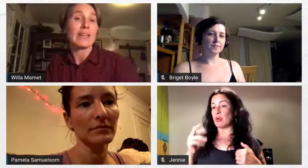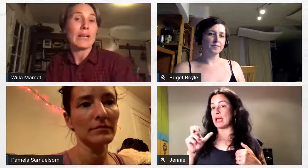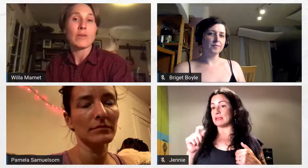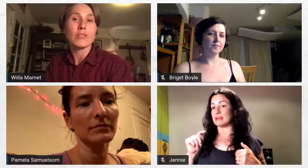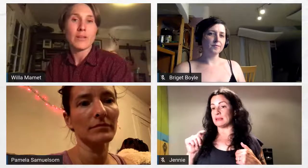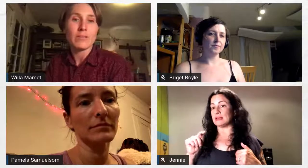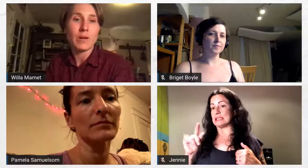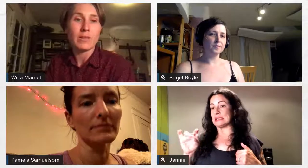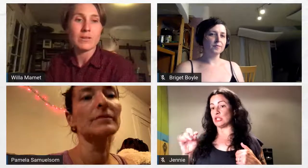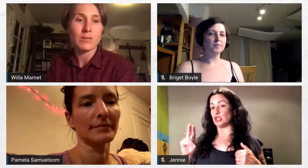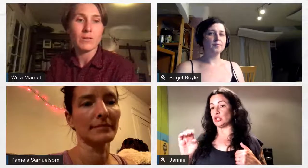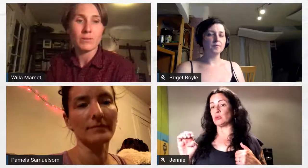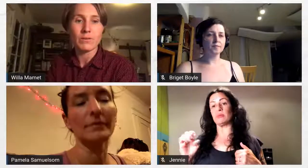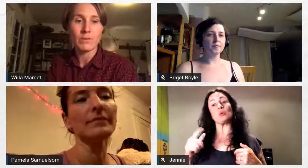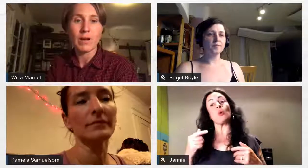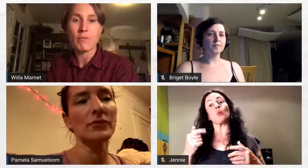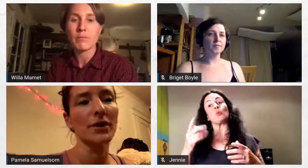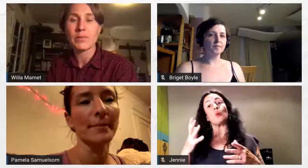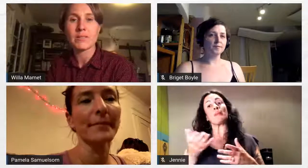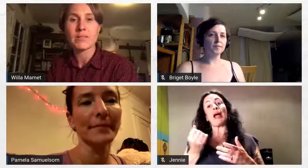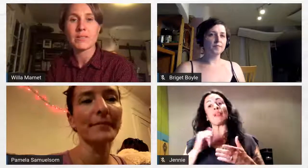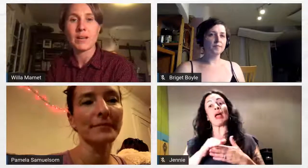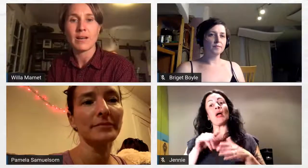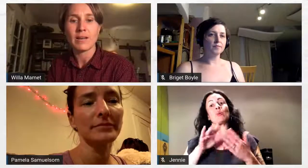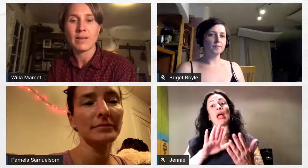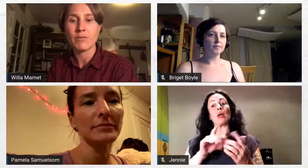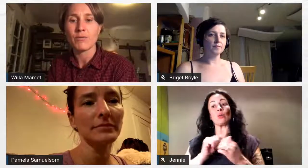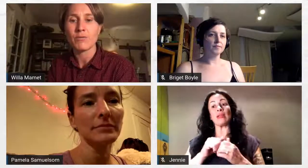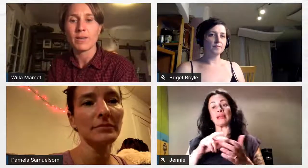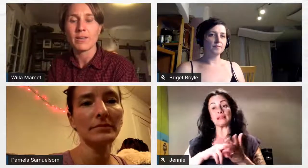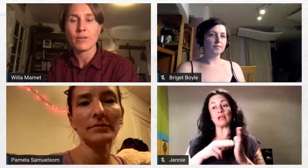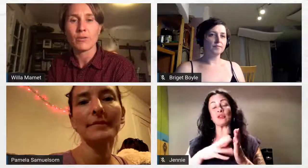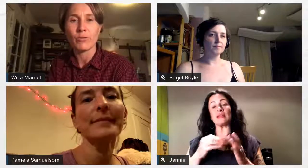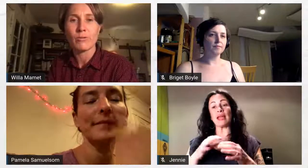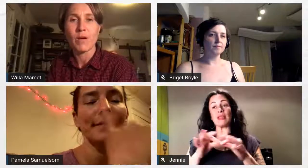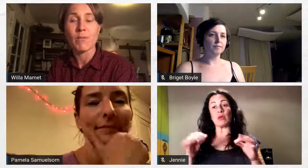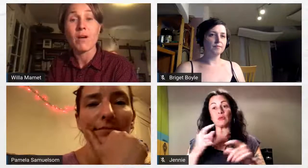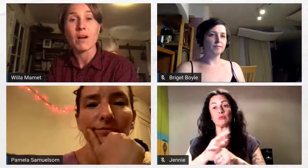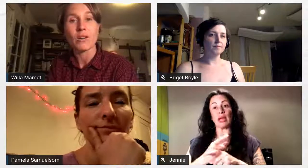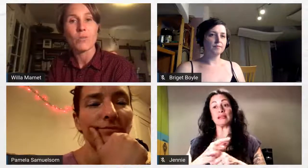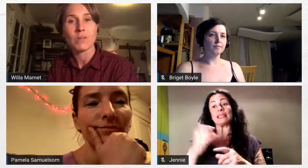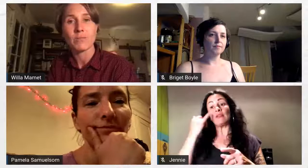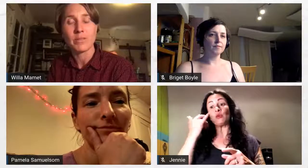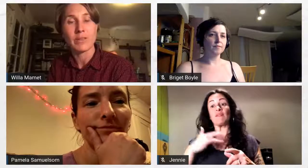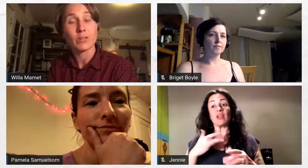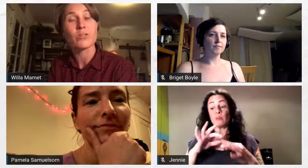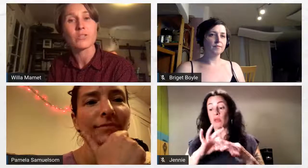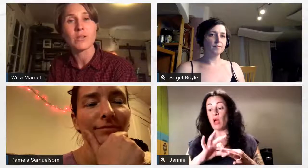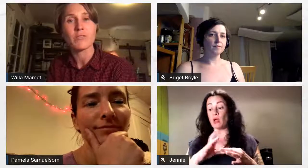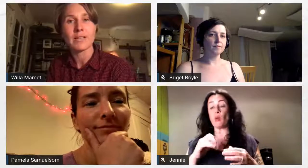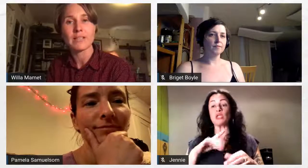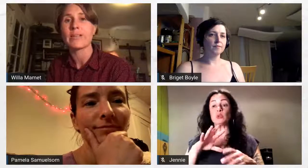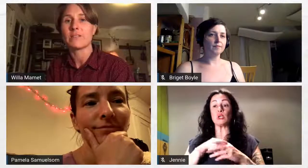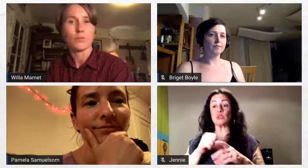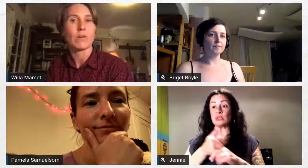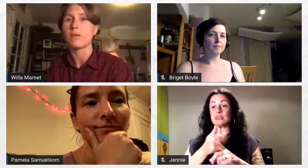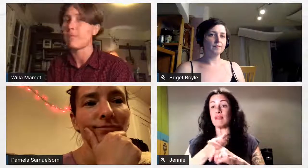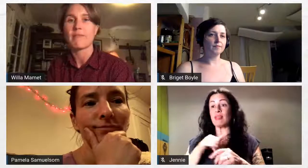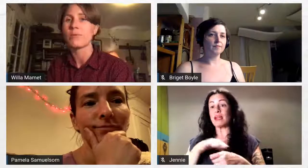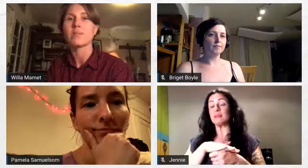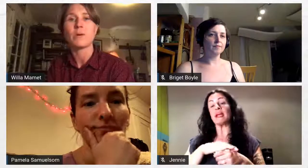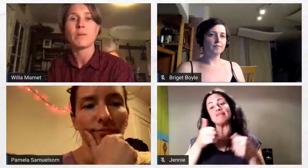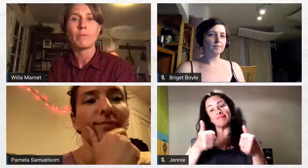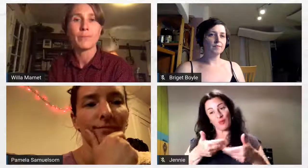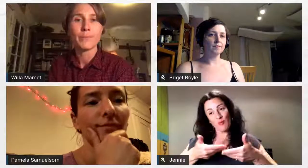intention and in language as well. So please, if you feel that you belong or you want to include yourself in that space, you're